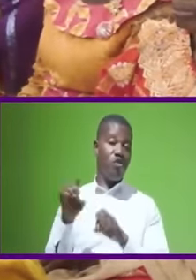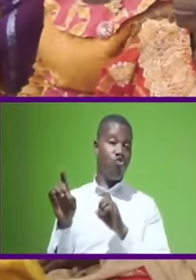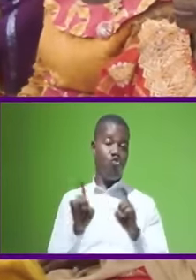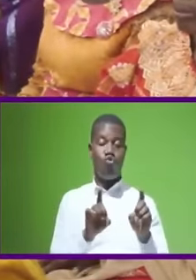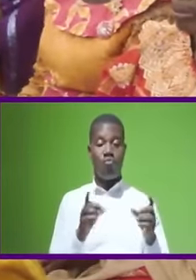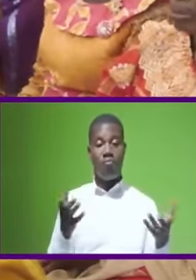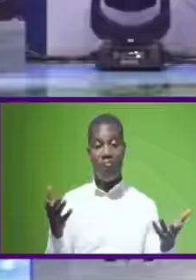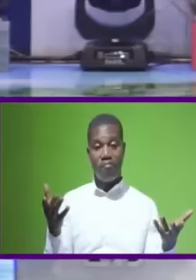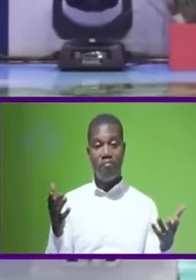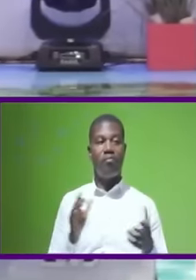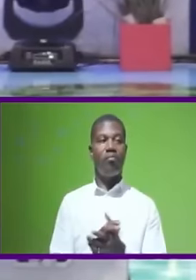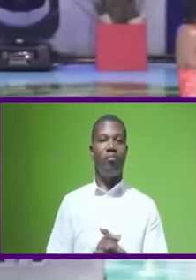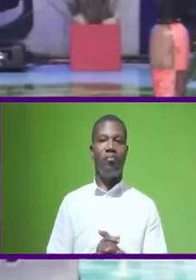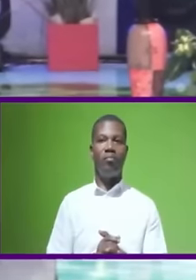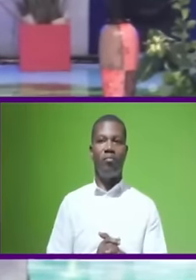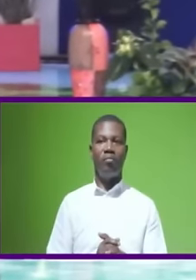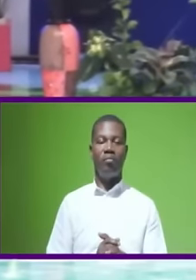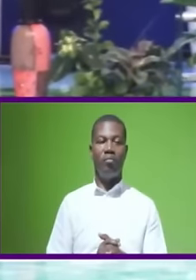Last 2 years, I did same.